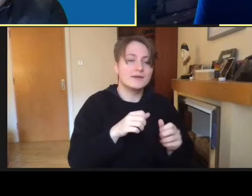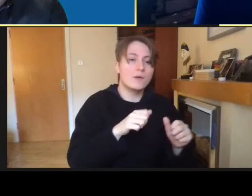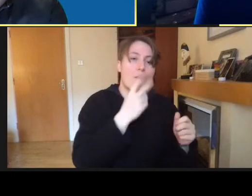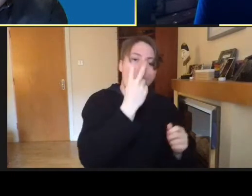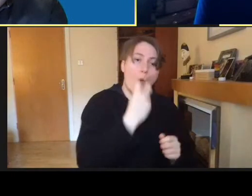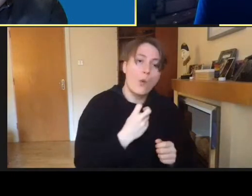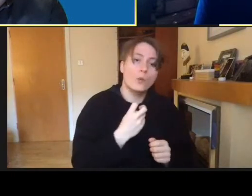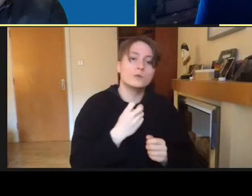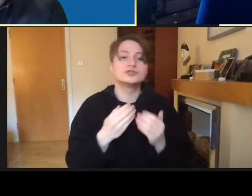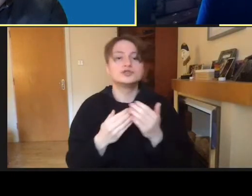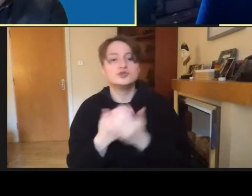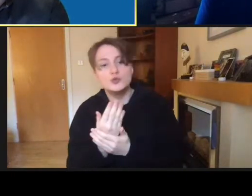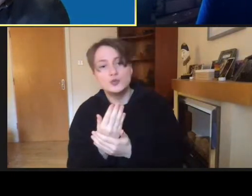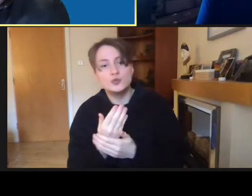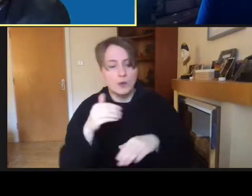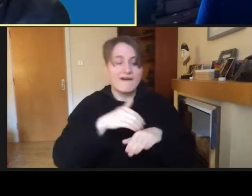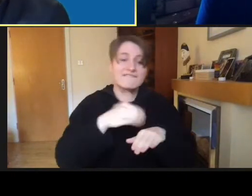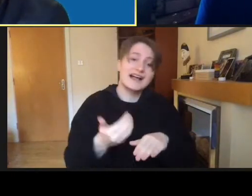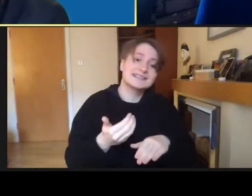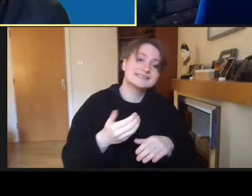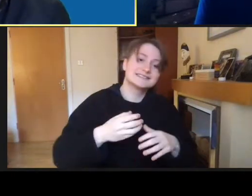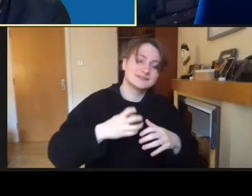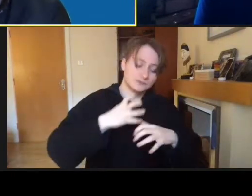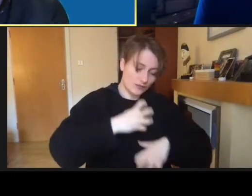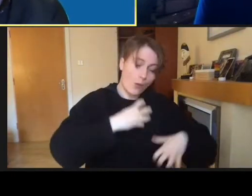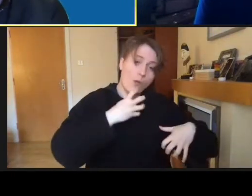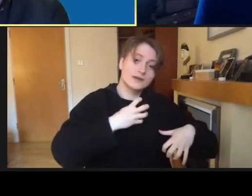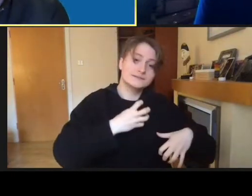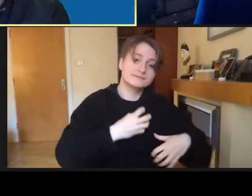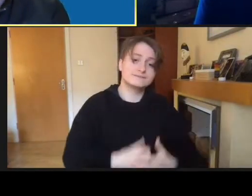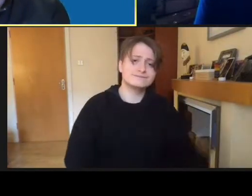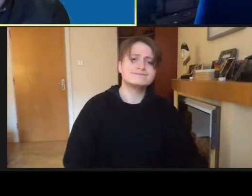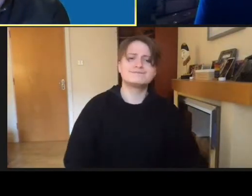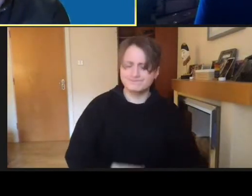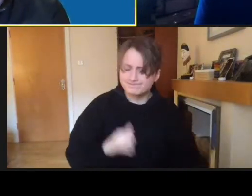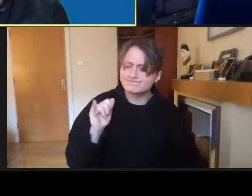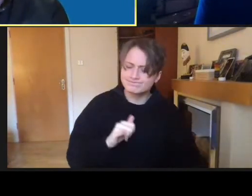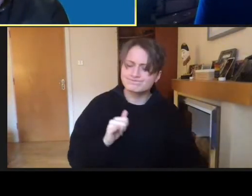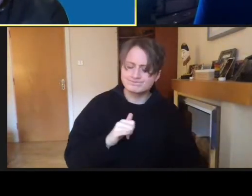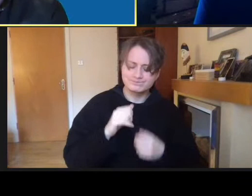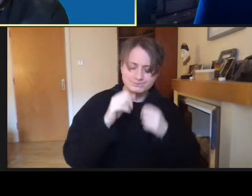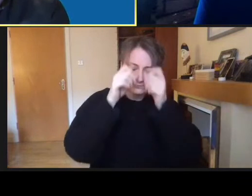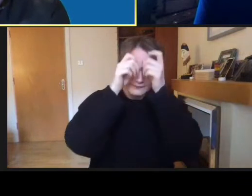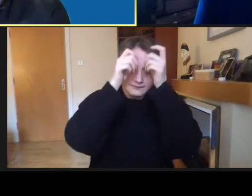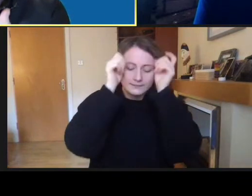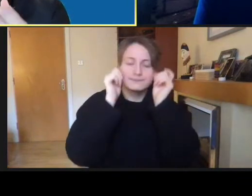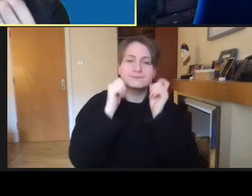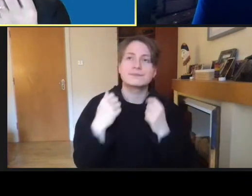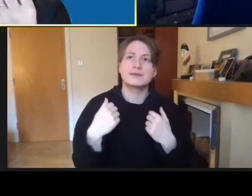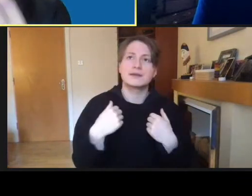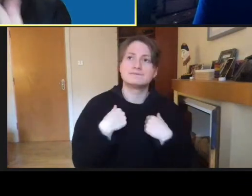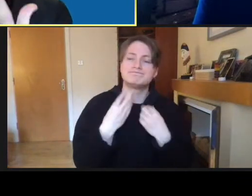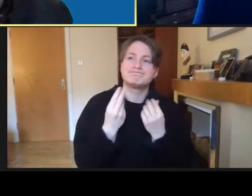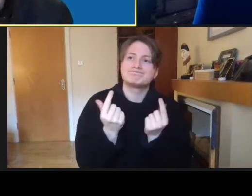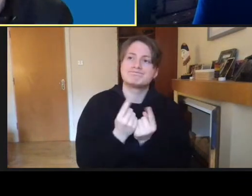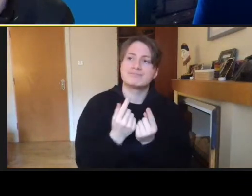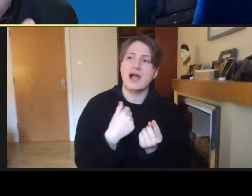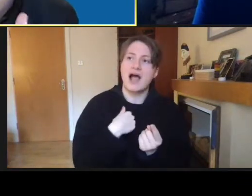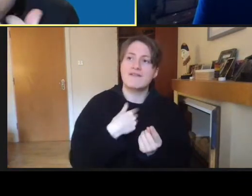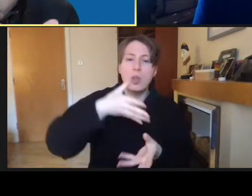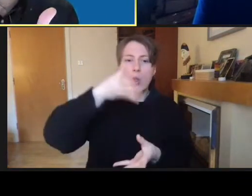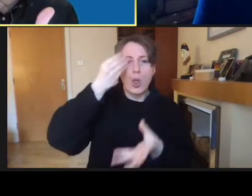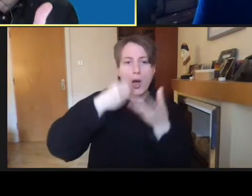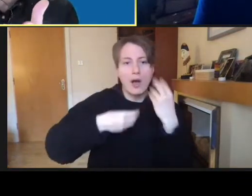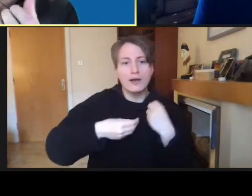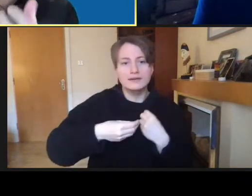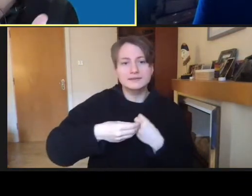of the instrument, really. Yeah, I think one of the things that I've learned about listening to horn repertoire, new